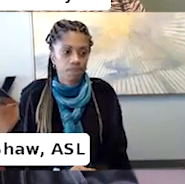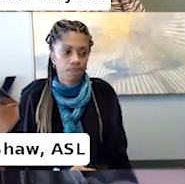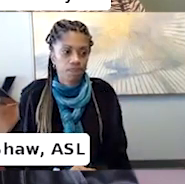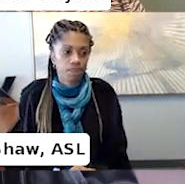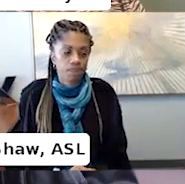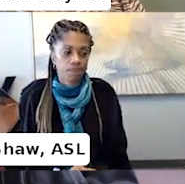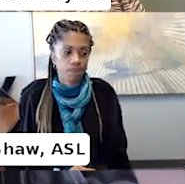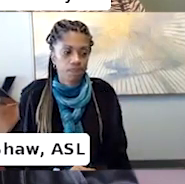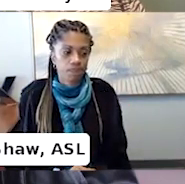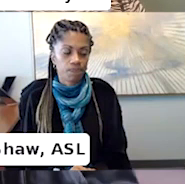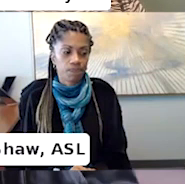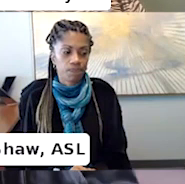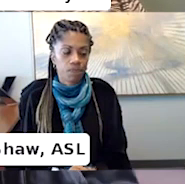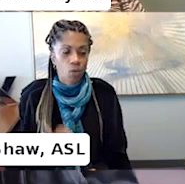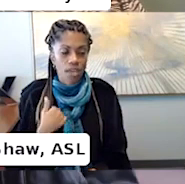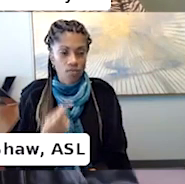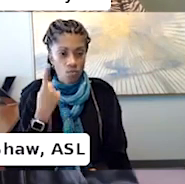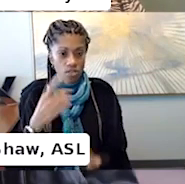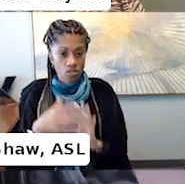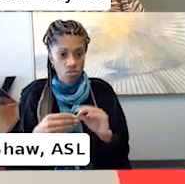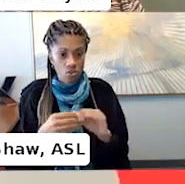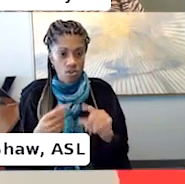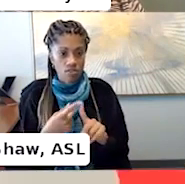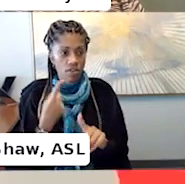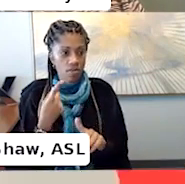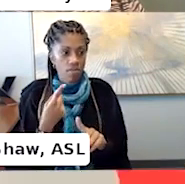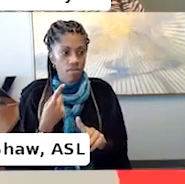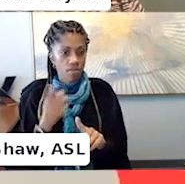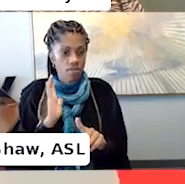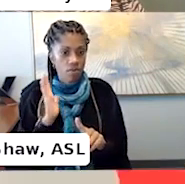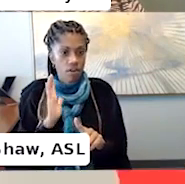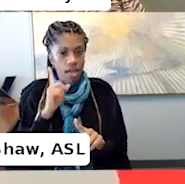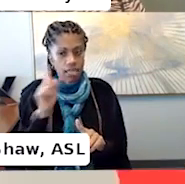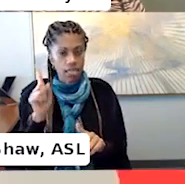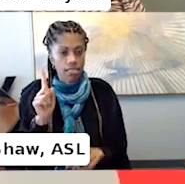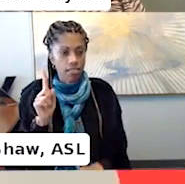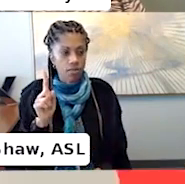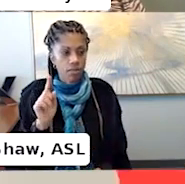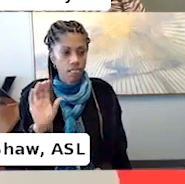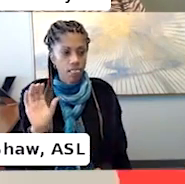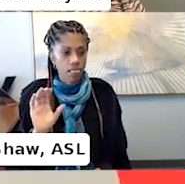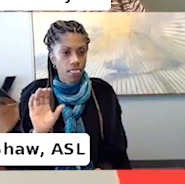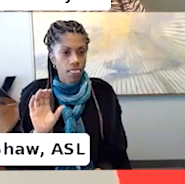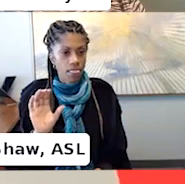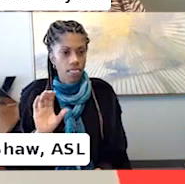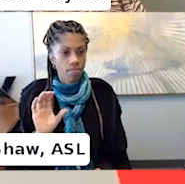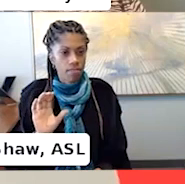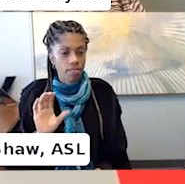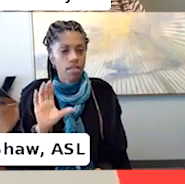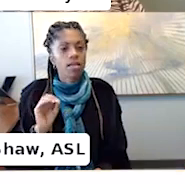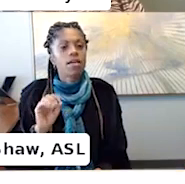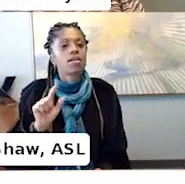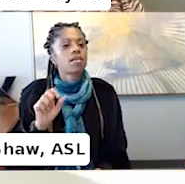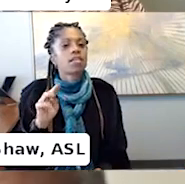Step communities, one of the stories that recently was recorded out of, I believe it's Columbus, Georgia. So here we go.